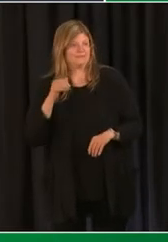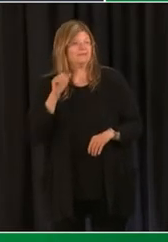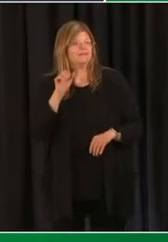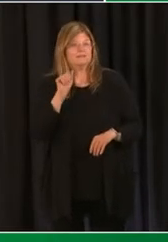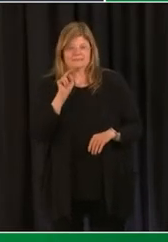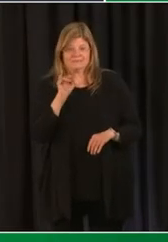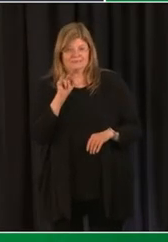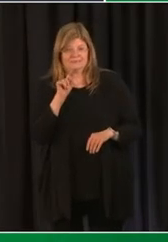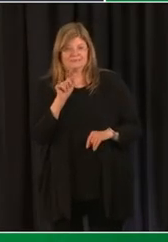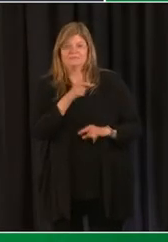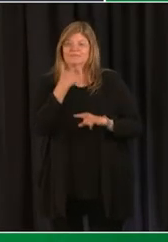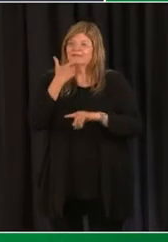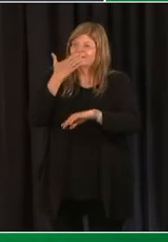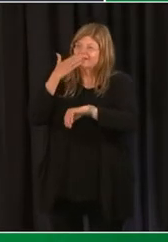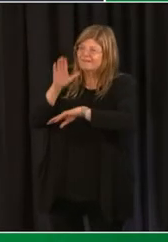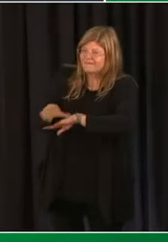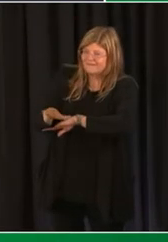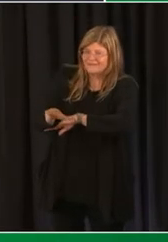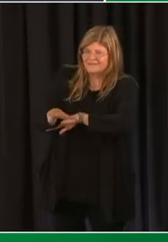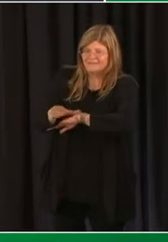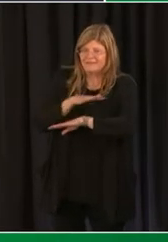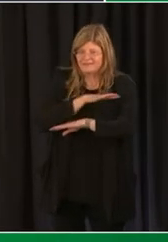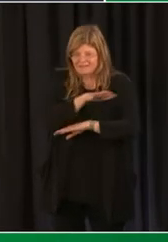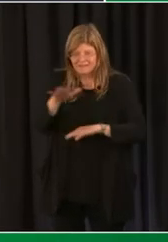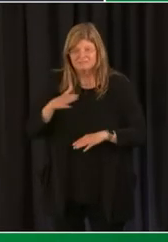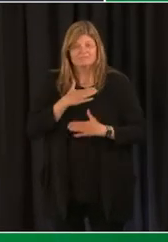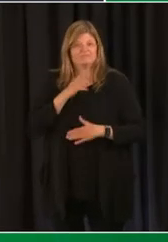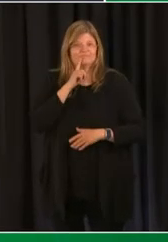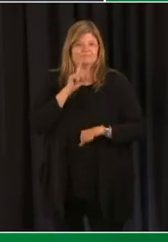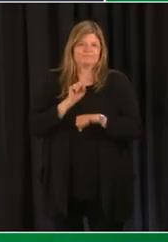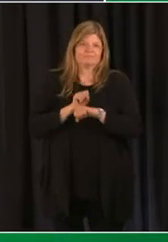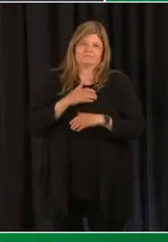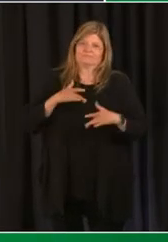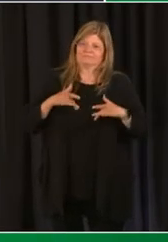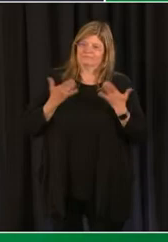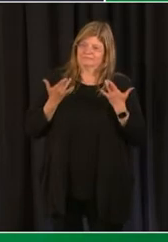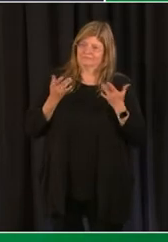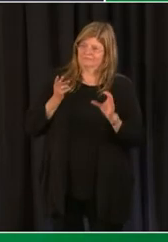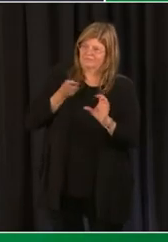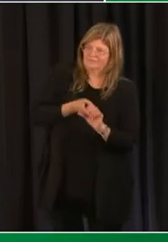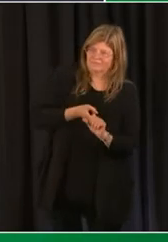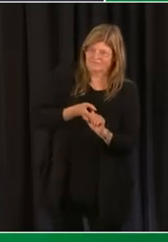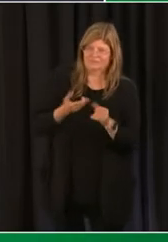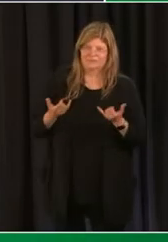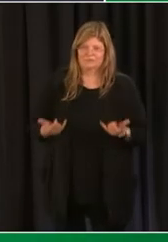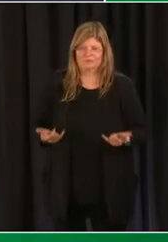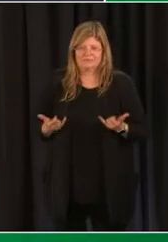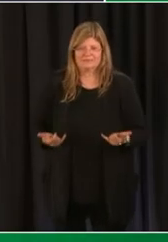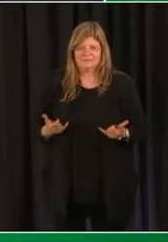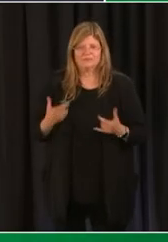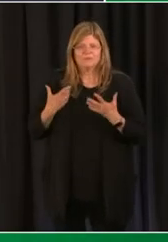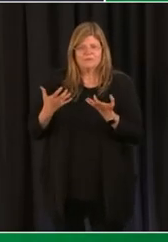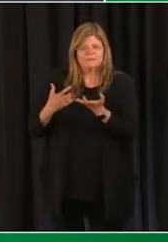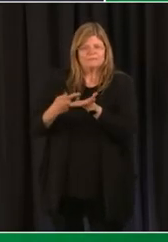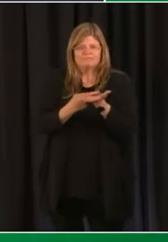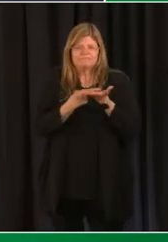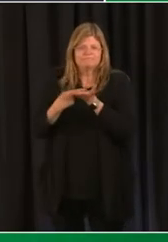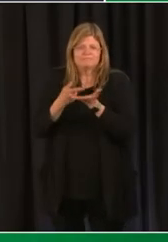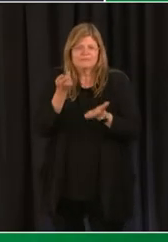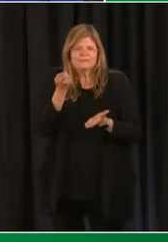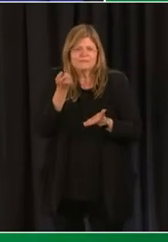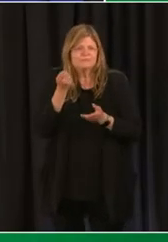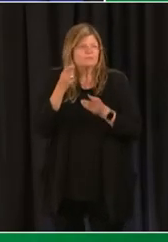Well, good afternoon, everyone. It's really a pleasure to join you today. I want to talk a little bit about,